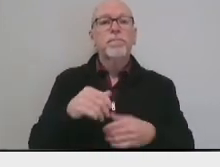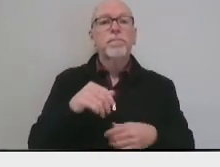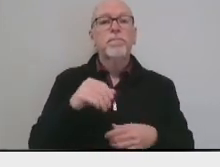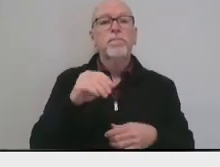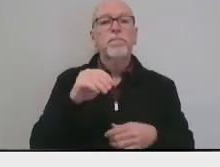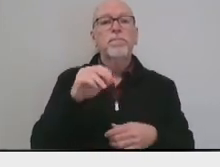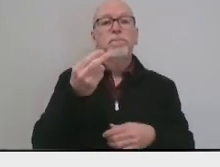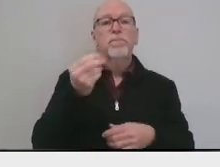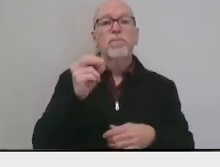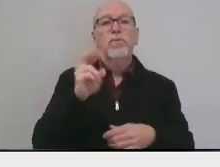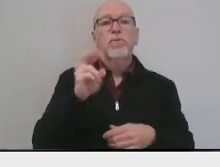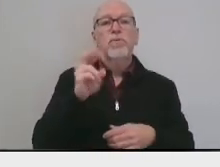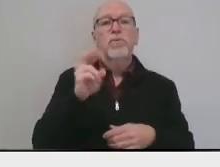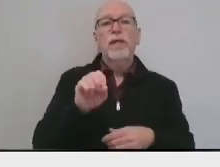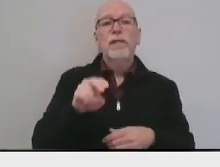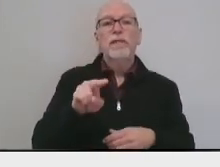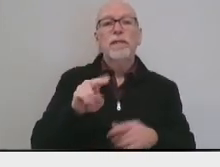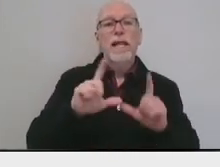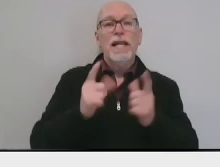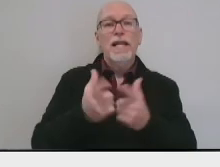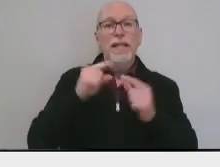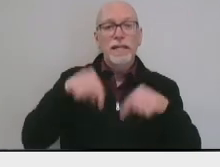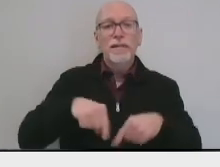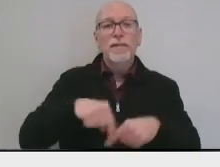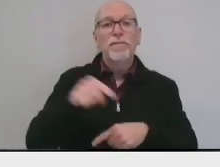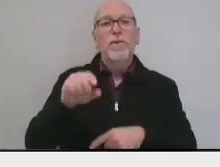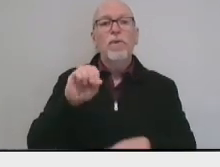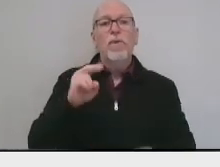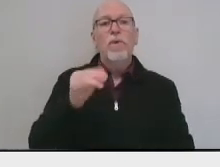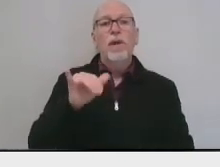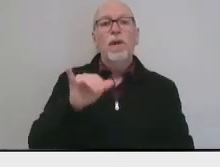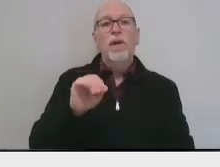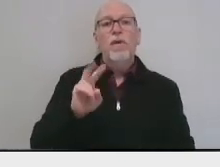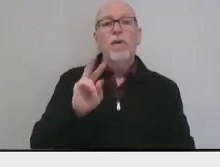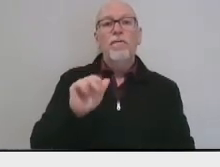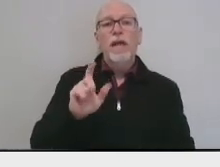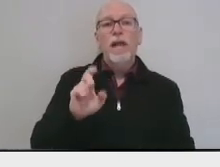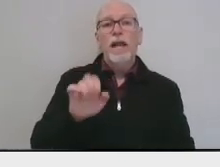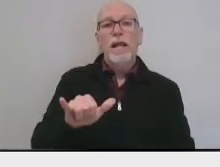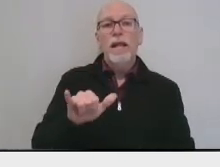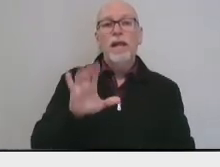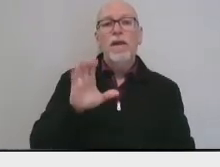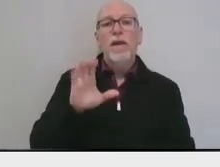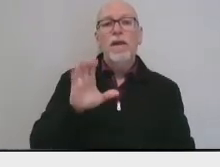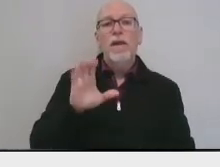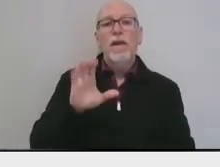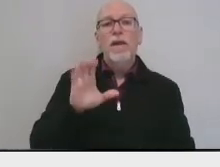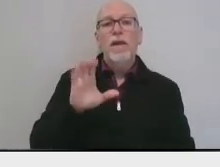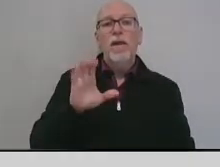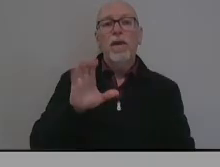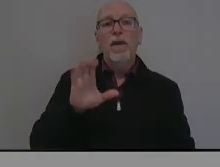League here. We'll have the Ohio Valley Conference Championship.